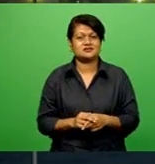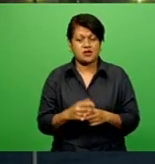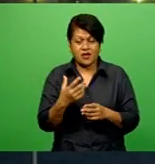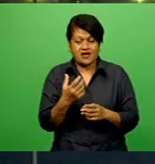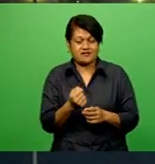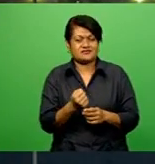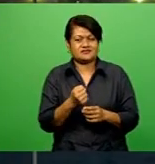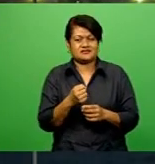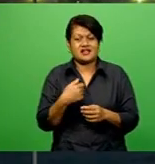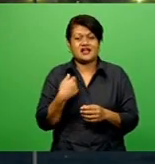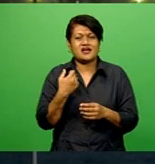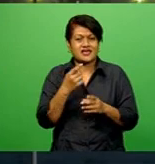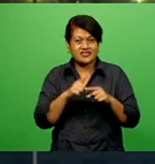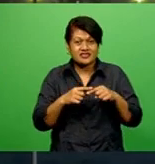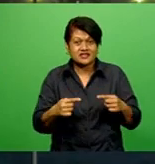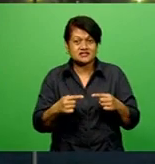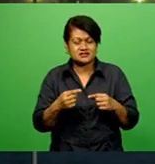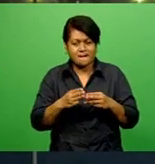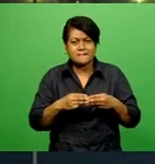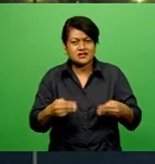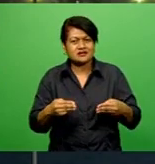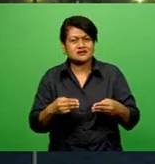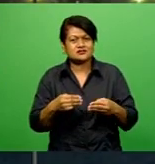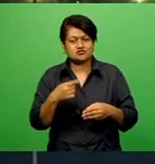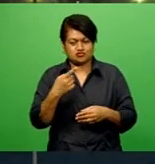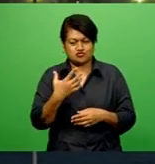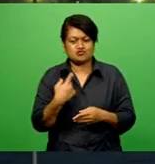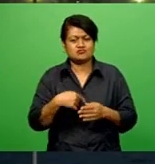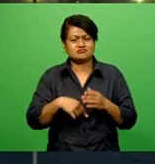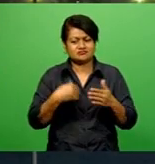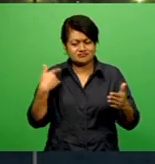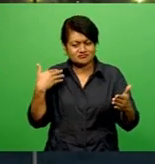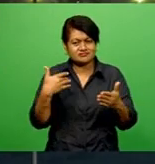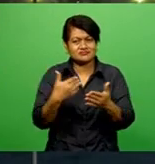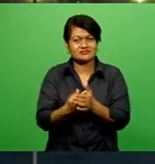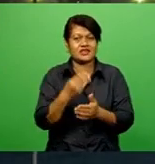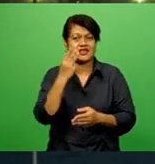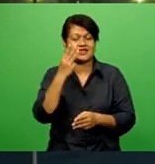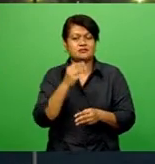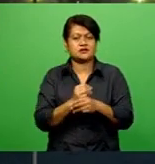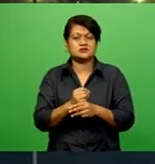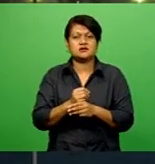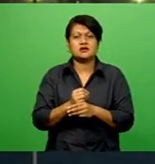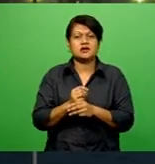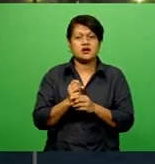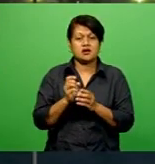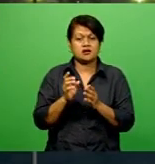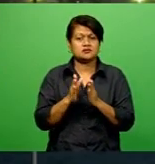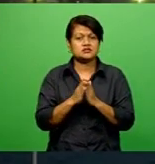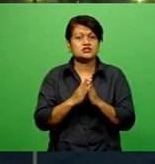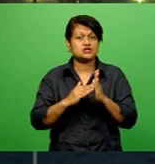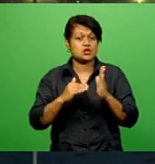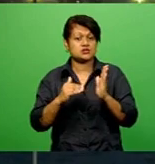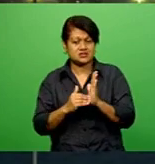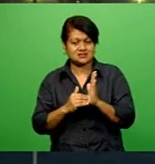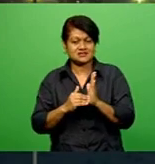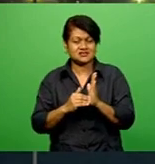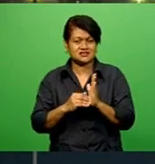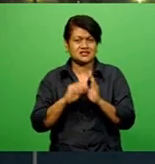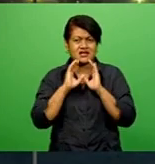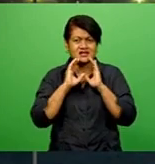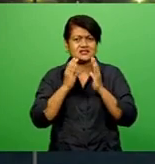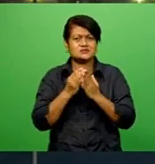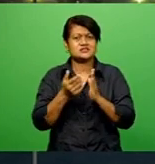next 3 months. Due to a congestion at the Auckland, New Zealand port during the Christmas period,